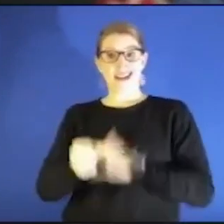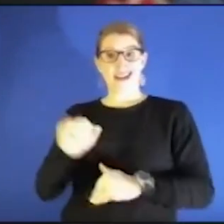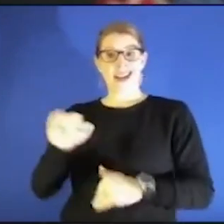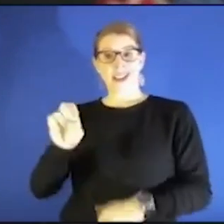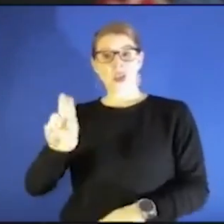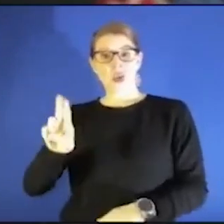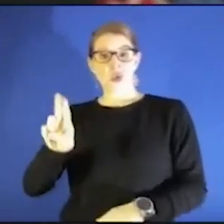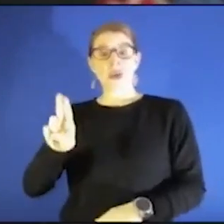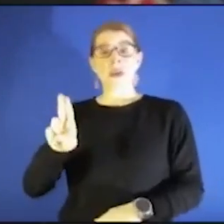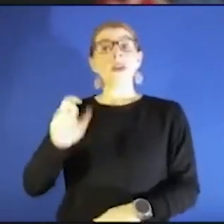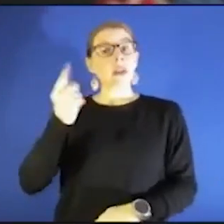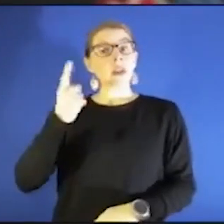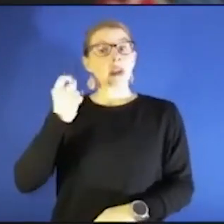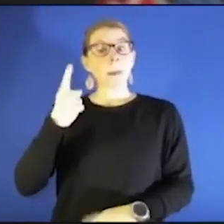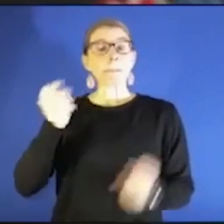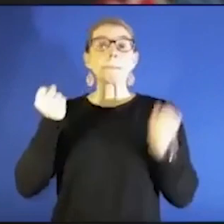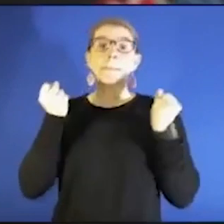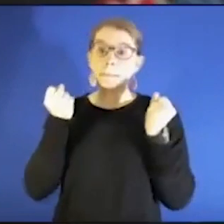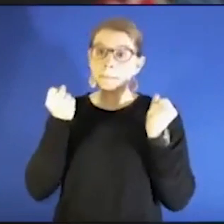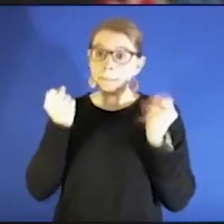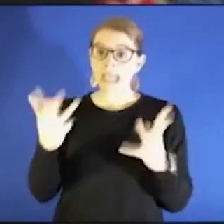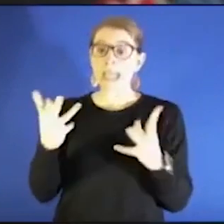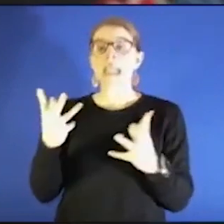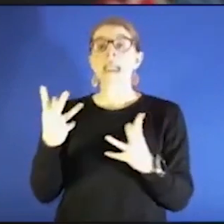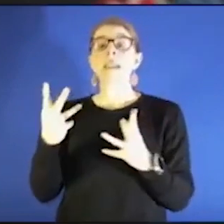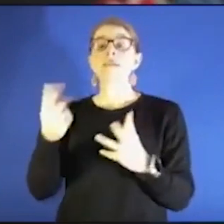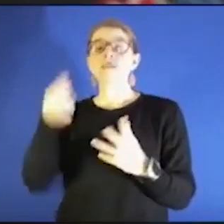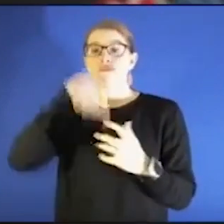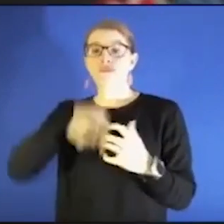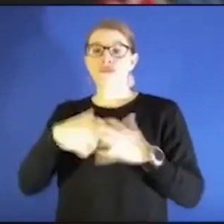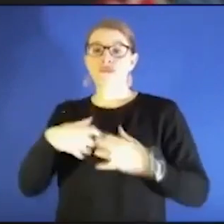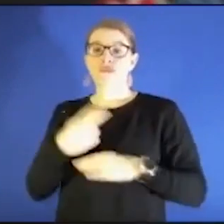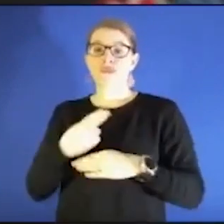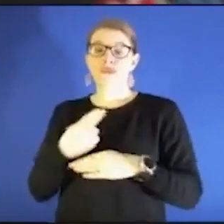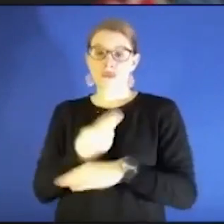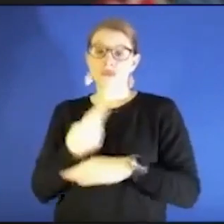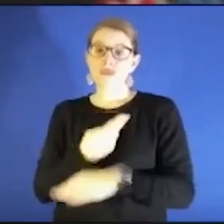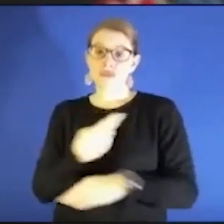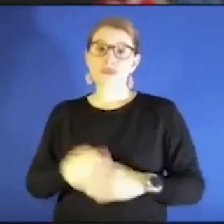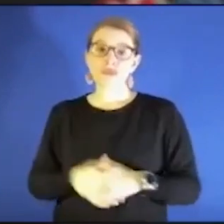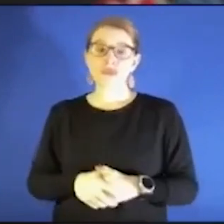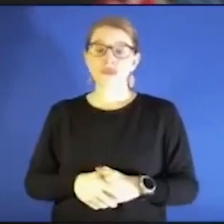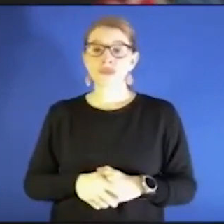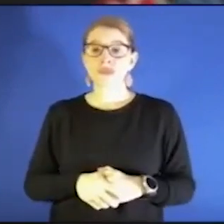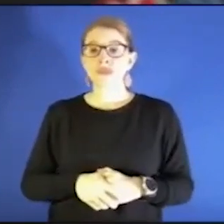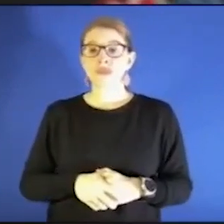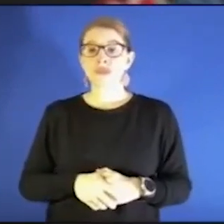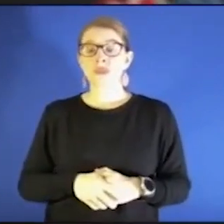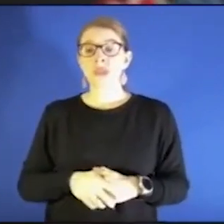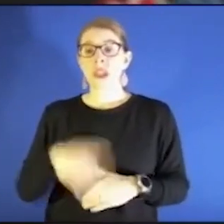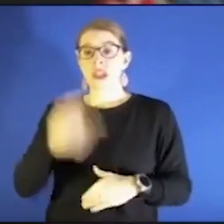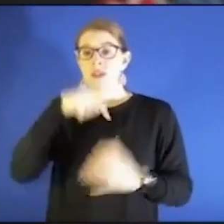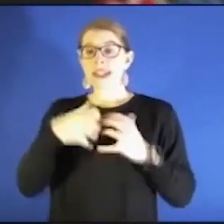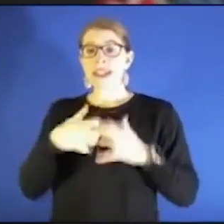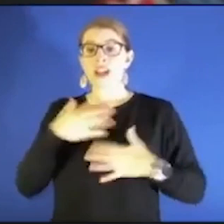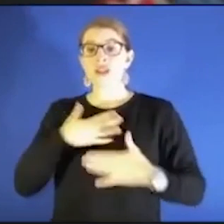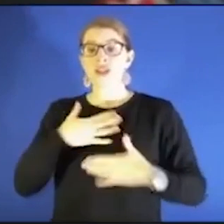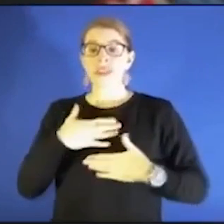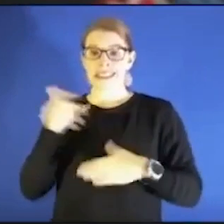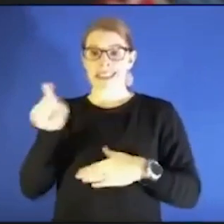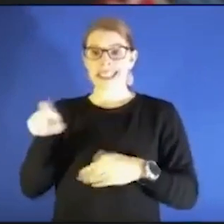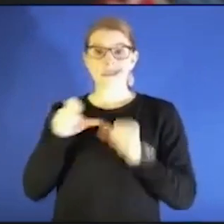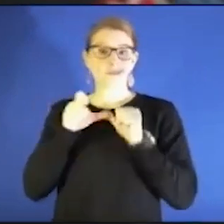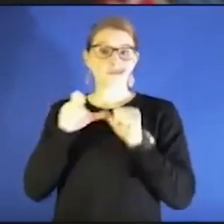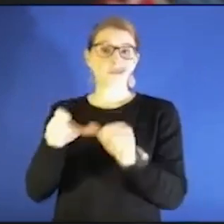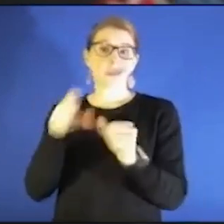a large proportion who are on the ventilator. We continue to have those ventilator needs for a large proportion of those ICU